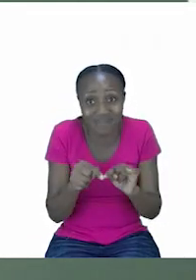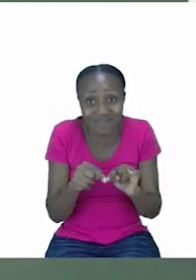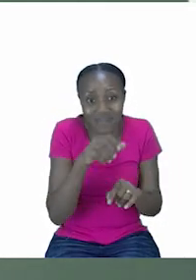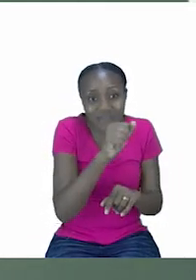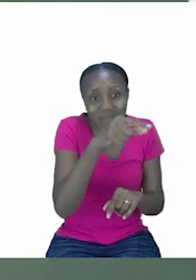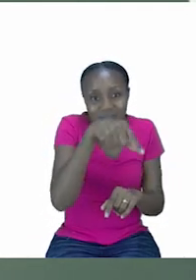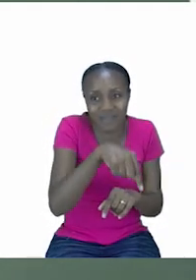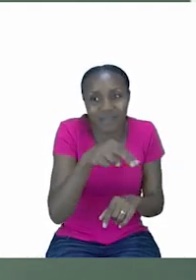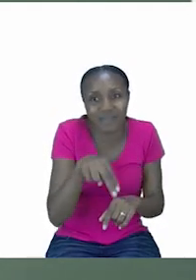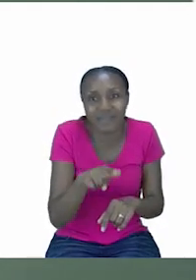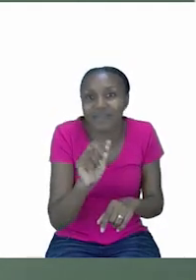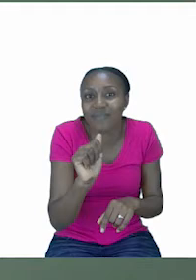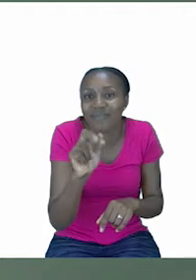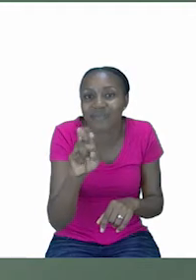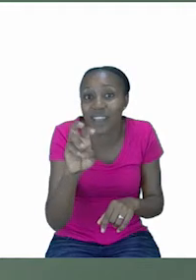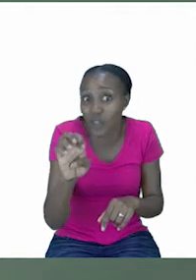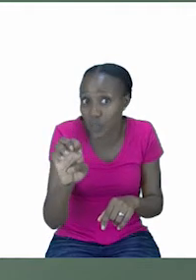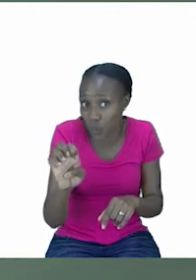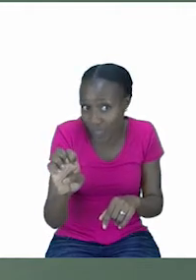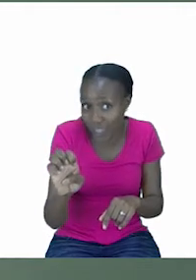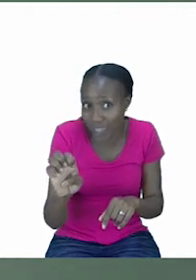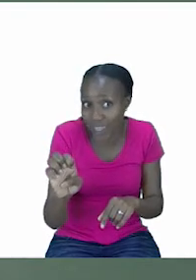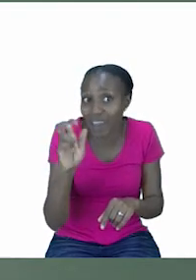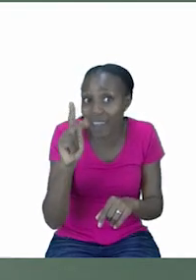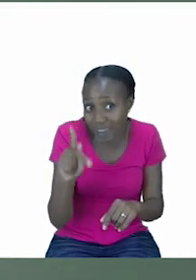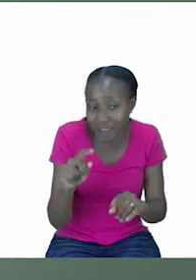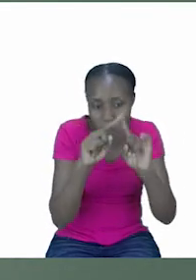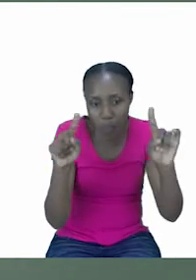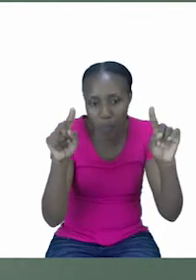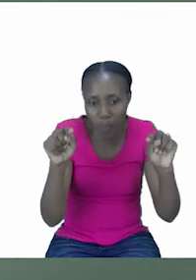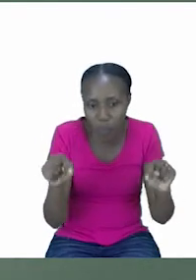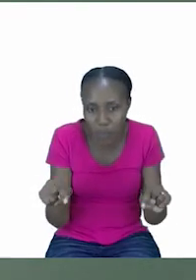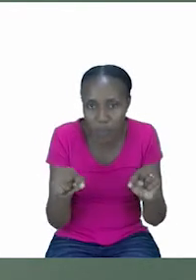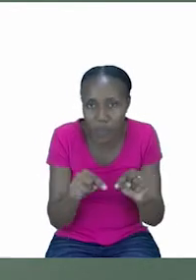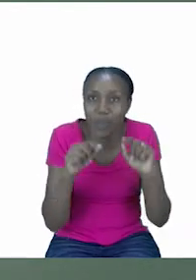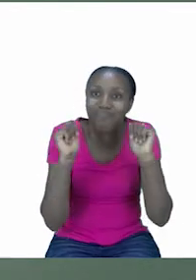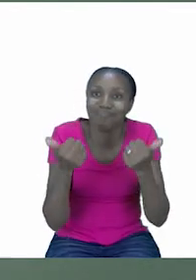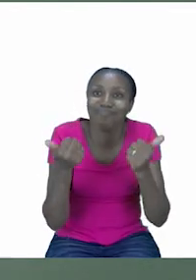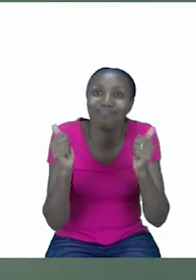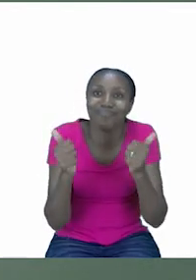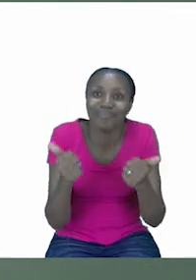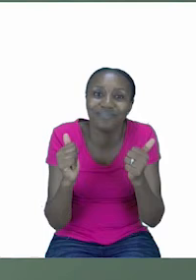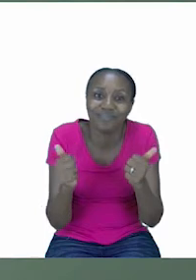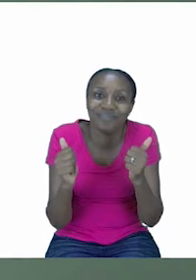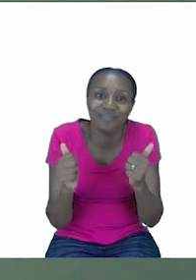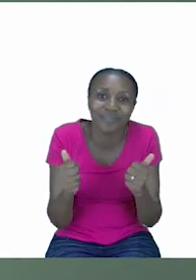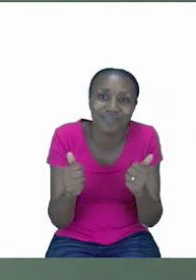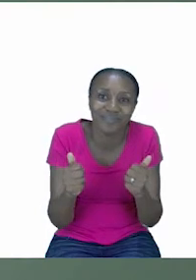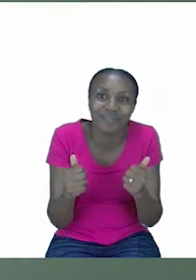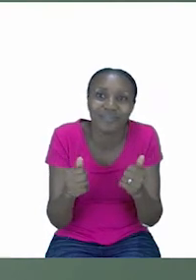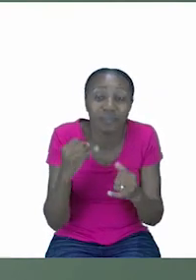Everybody, let us say square. Very good. And the last one that we